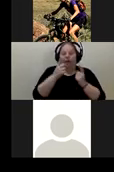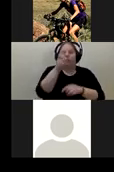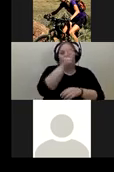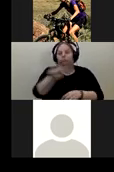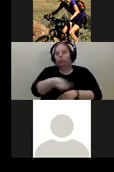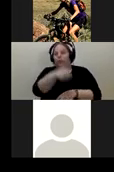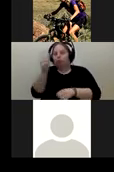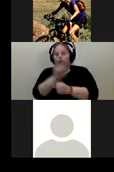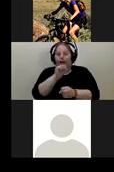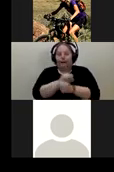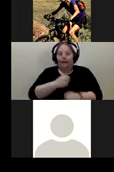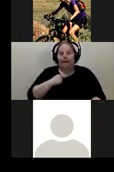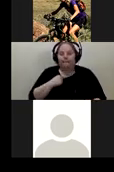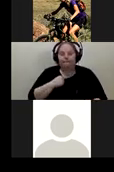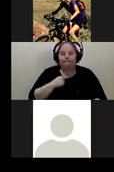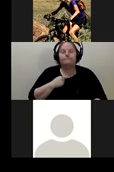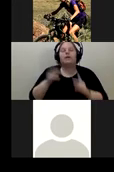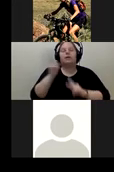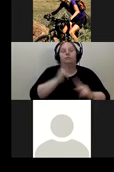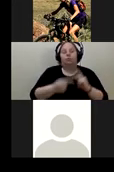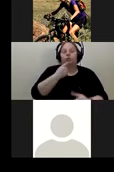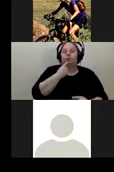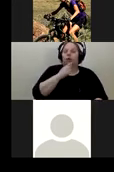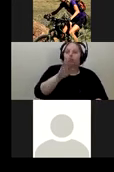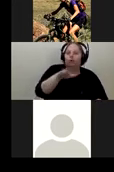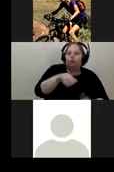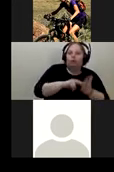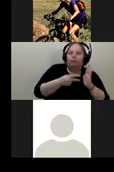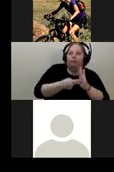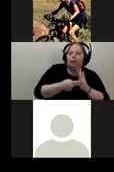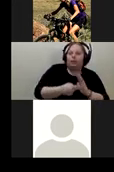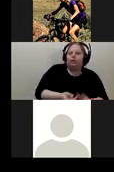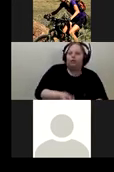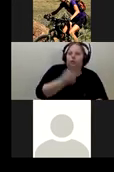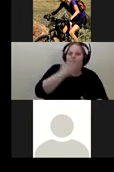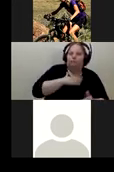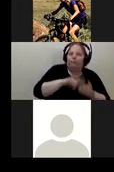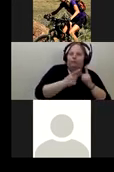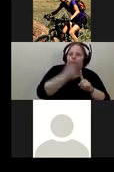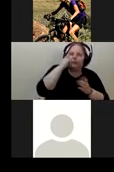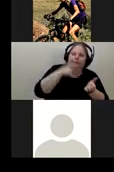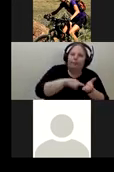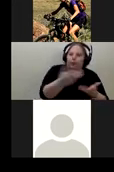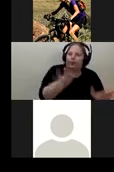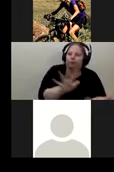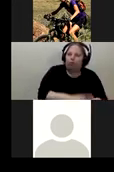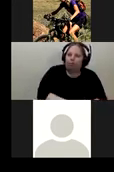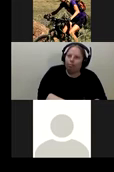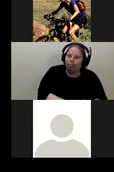job that when people were saying, well, what do you mean you were only my friend because you got paid?